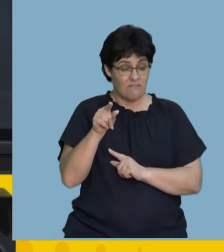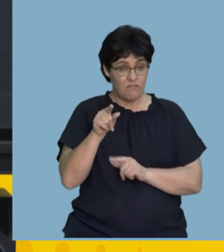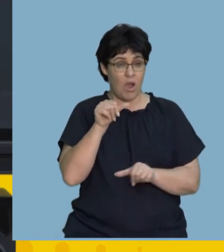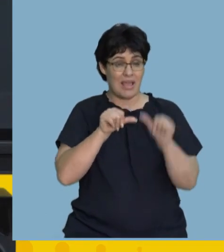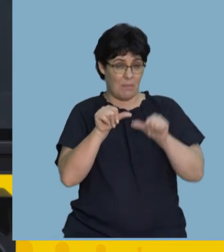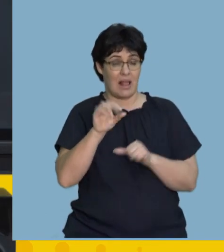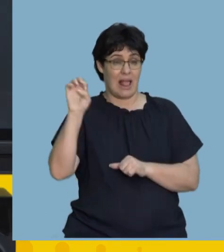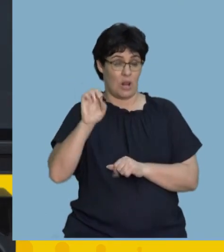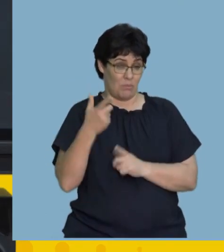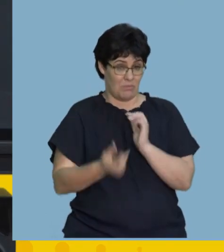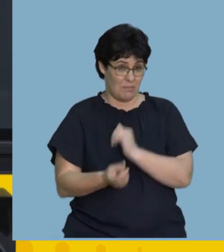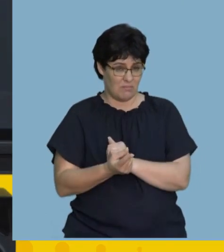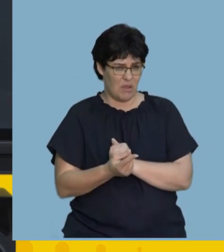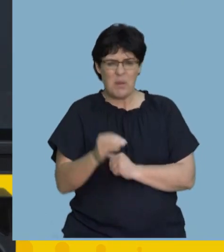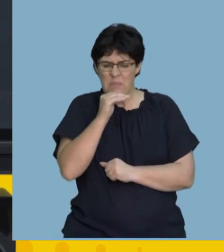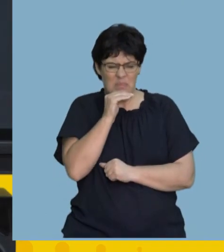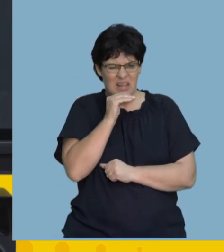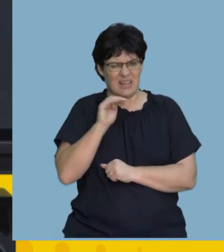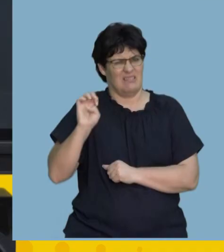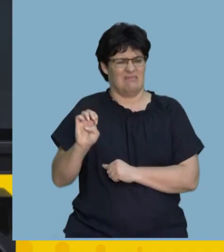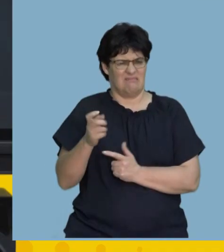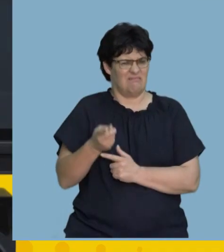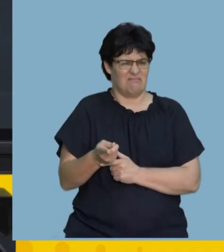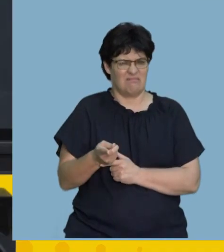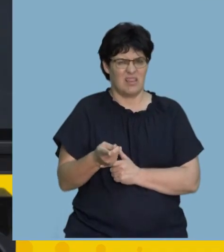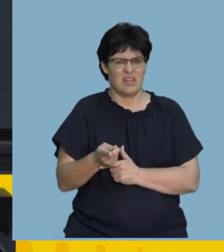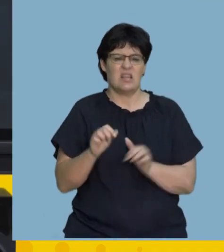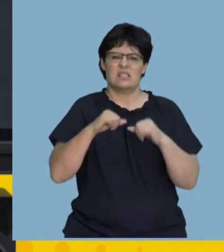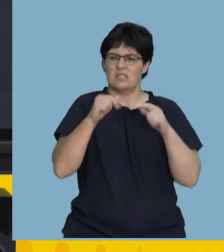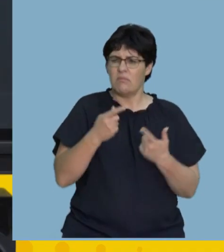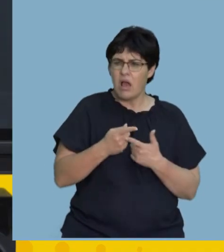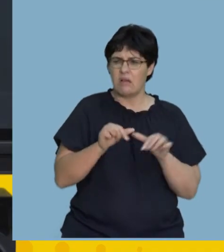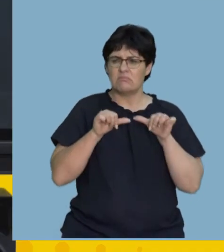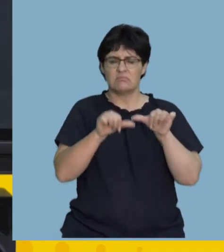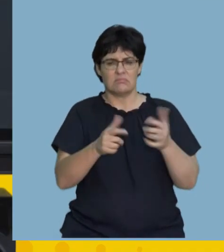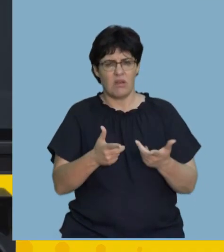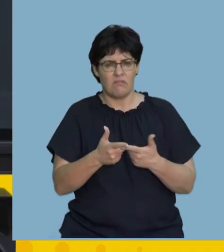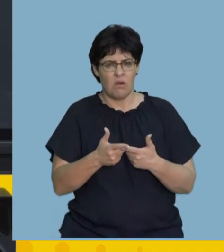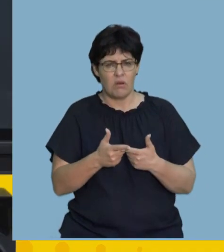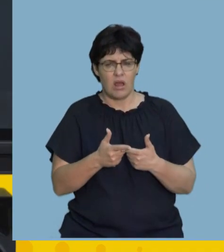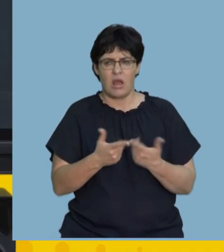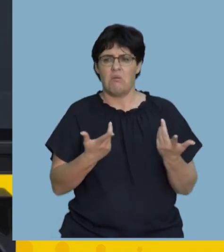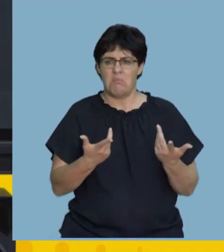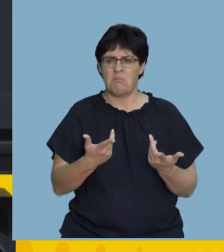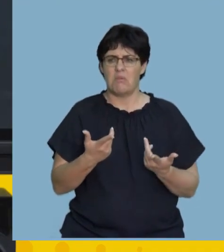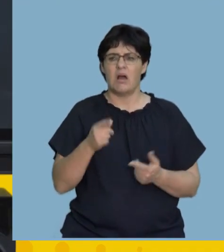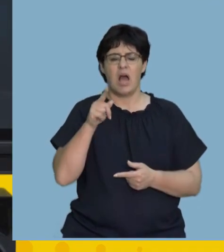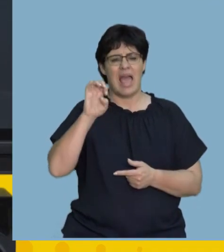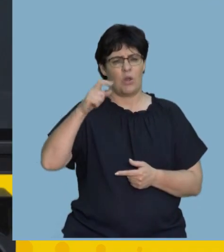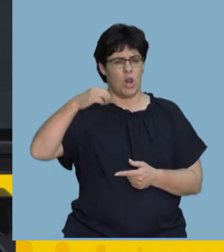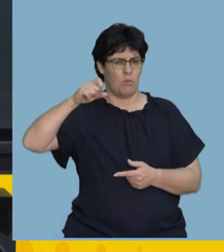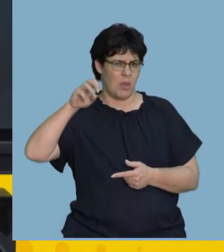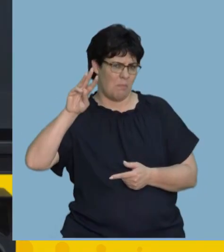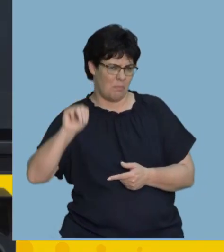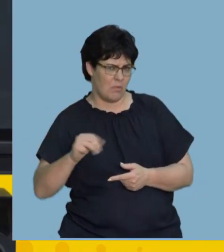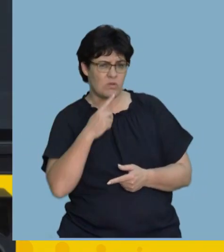chemical equilibrium is concerned. What exactly do we mean when we say a system is in a state of dynamic equilibrium? Remember, we